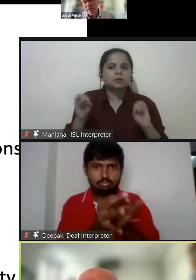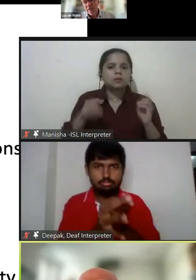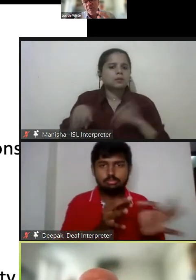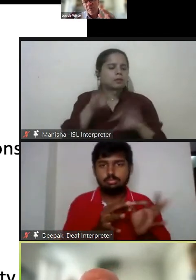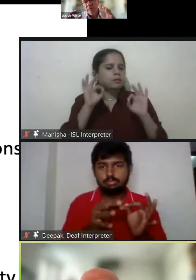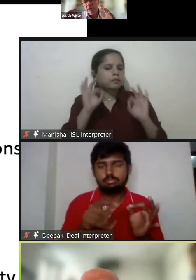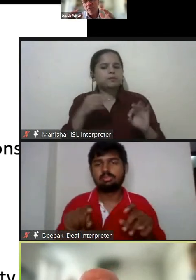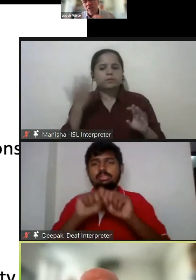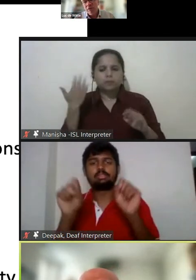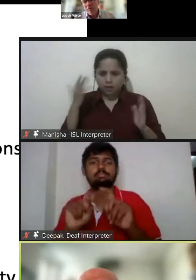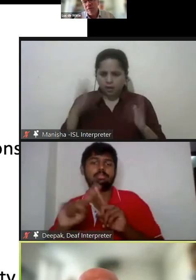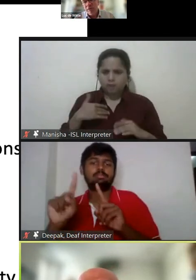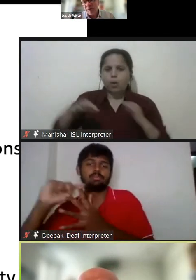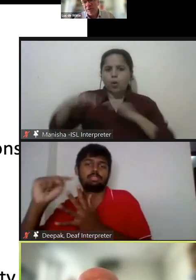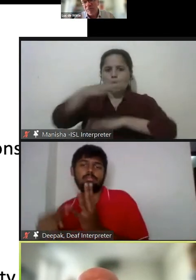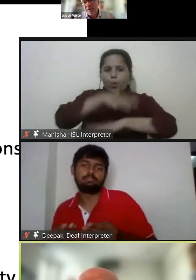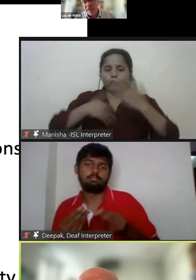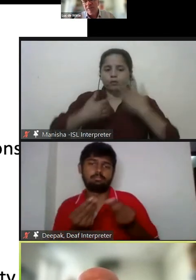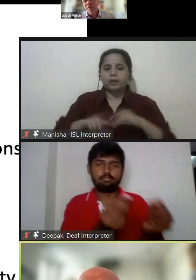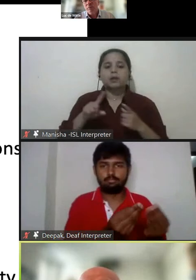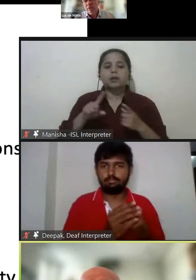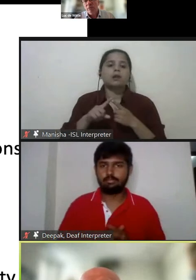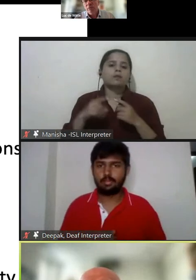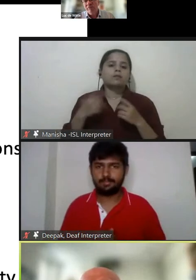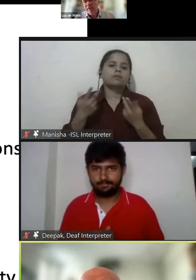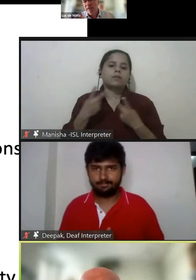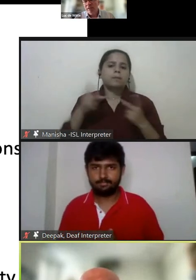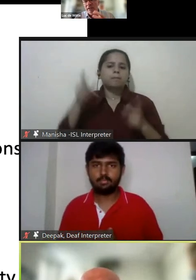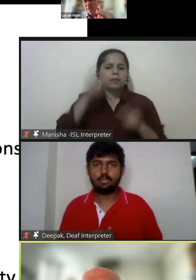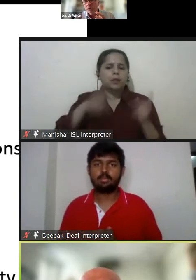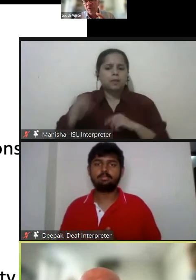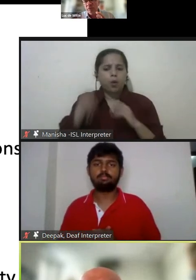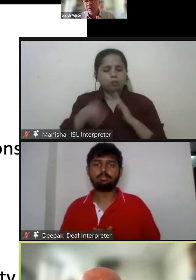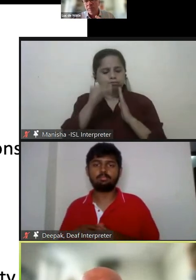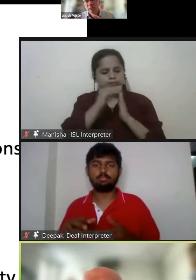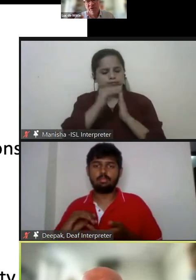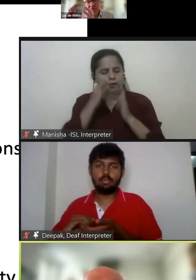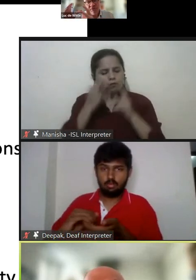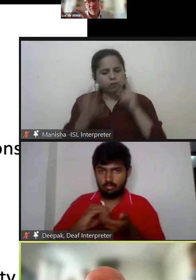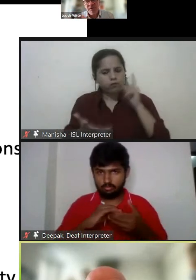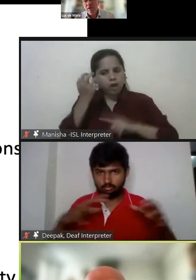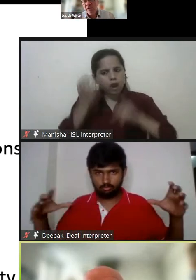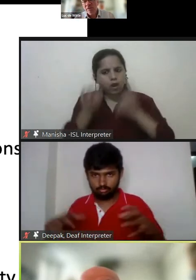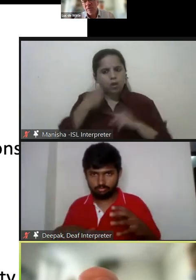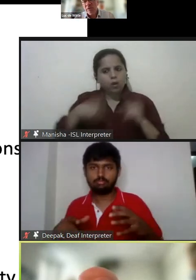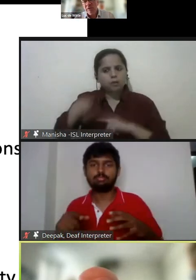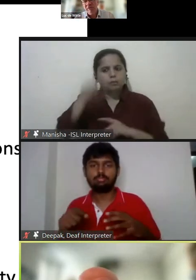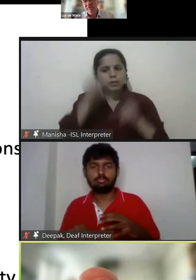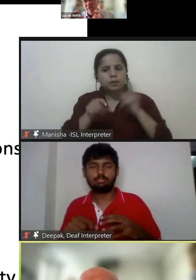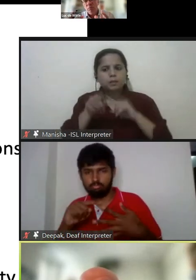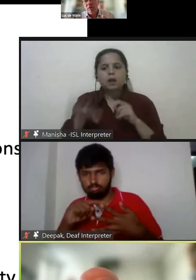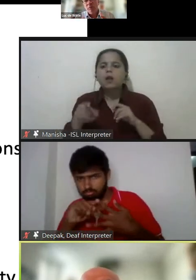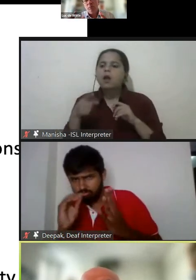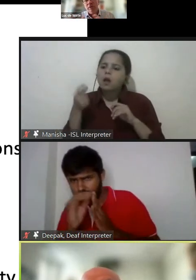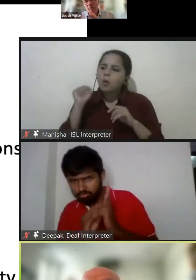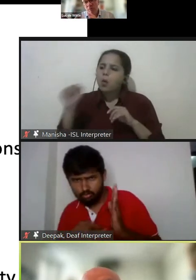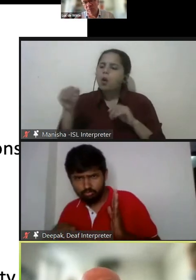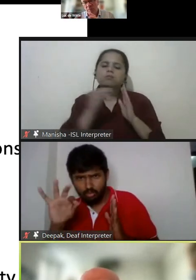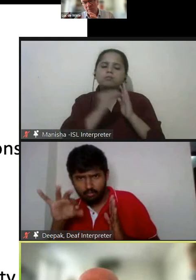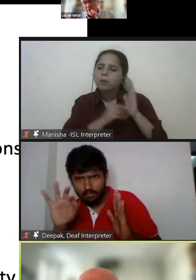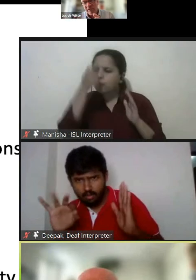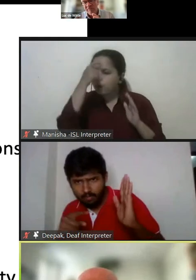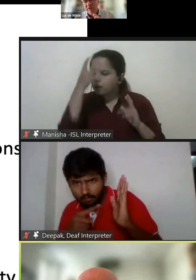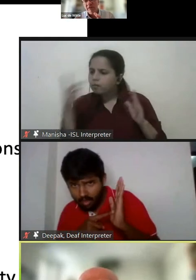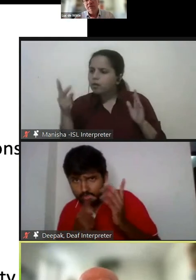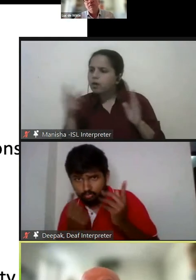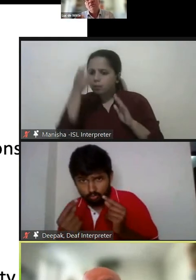organized is electronic patient records where all the findings were registered, so that if someone with a